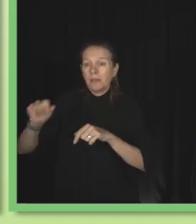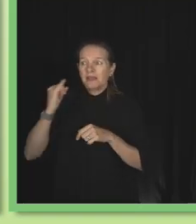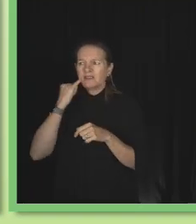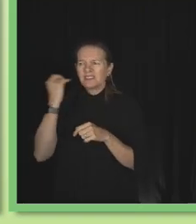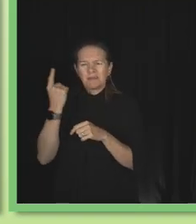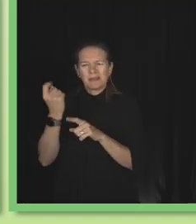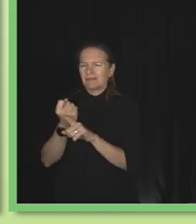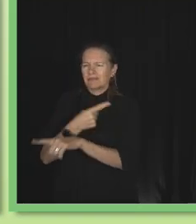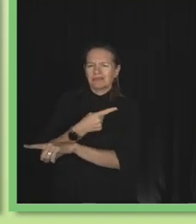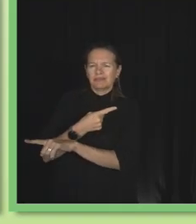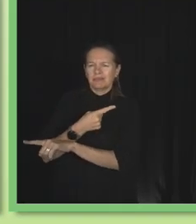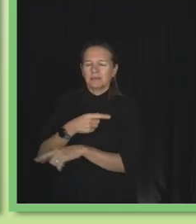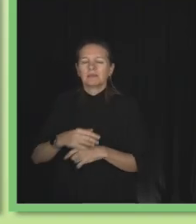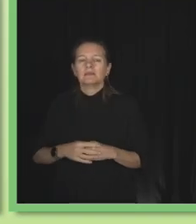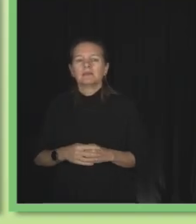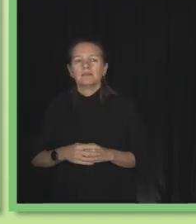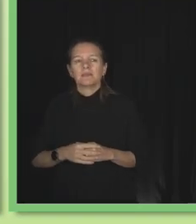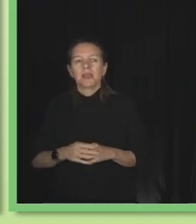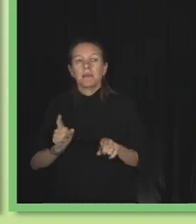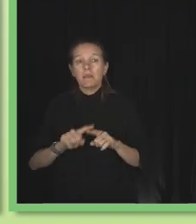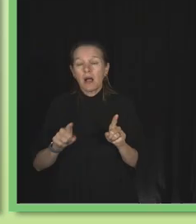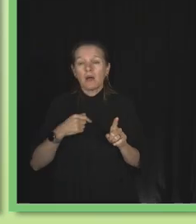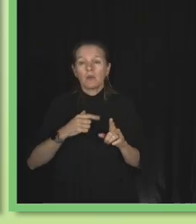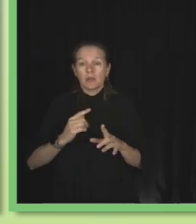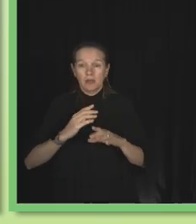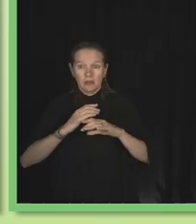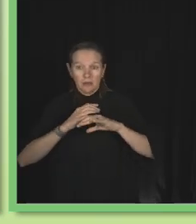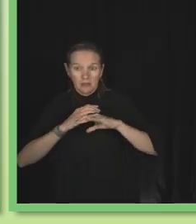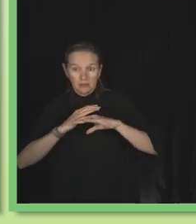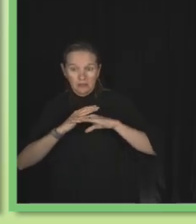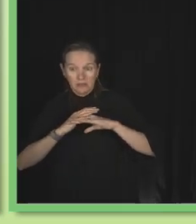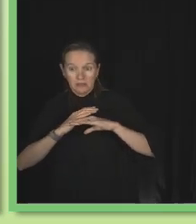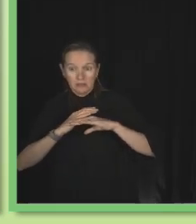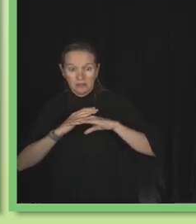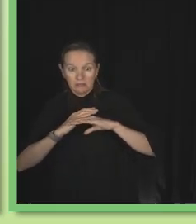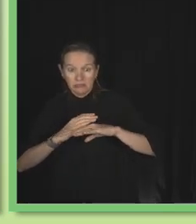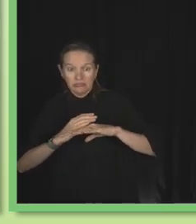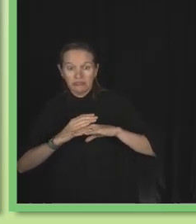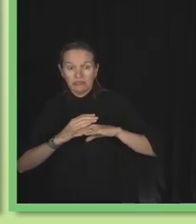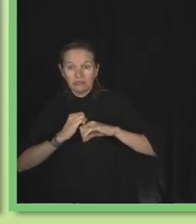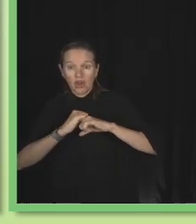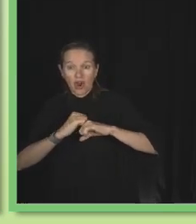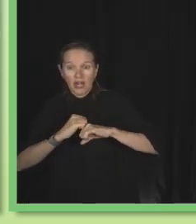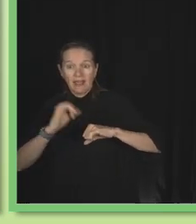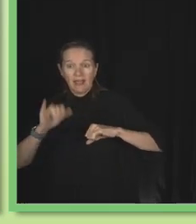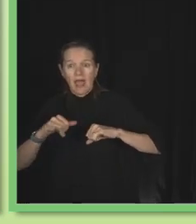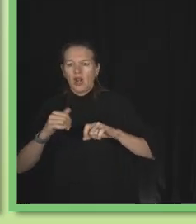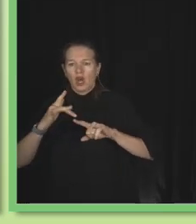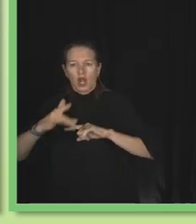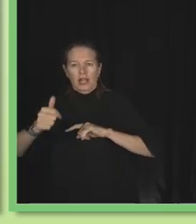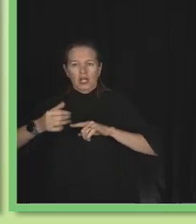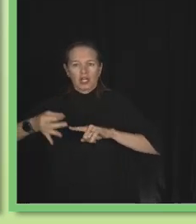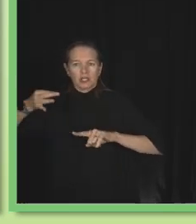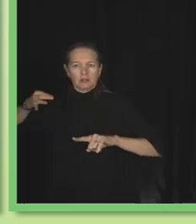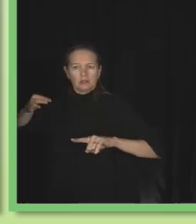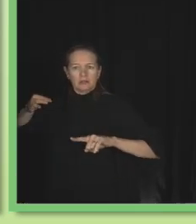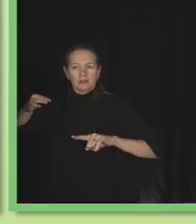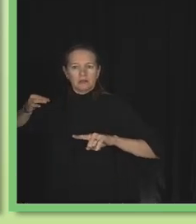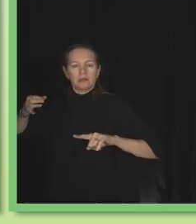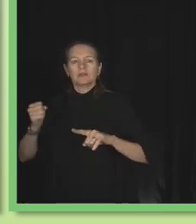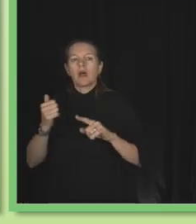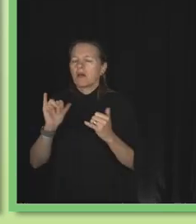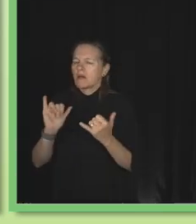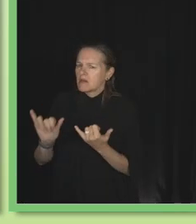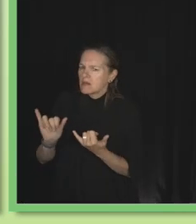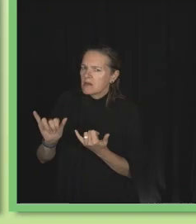place. But we are guarding your app much, much earlier. Okay. So check this out. Let's try building